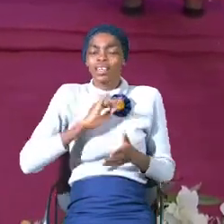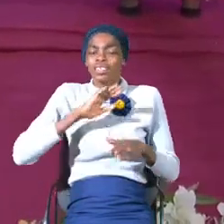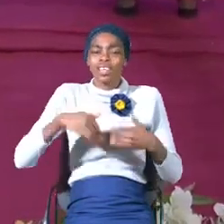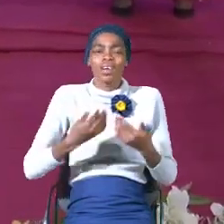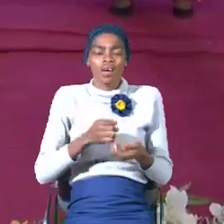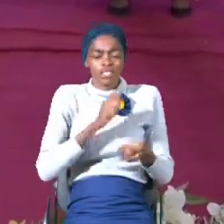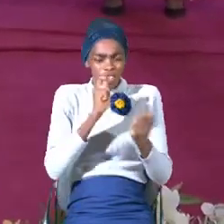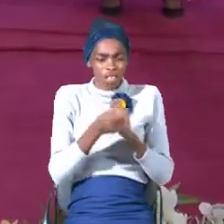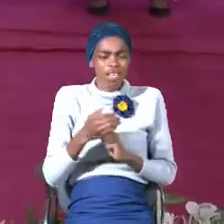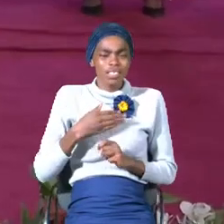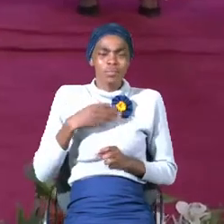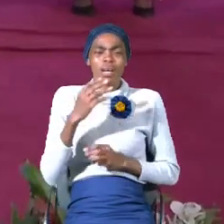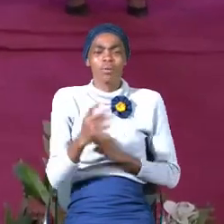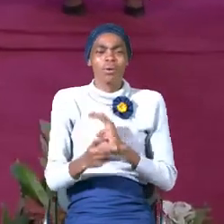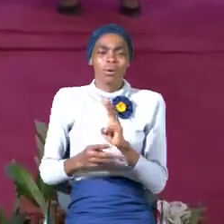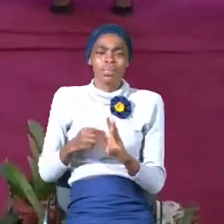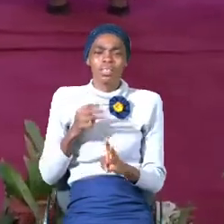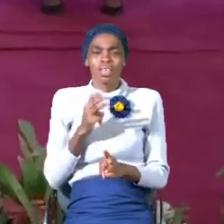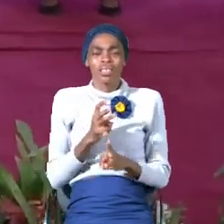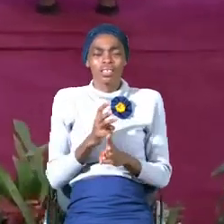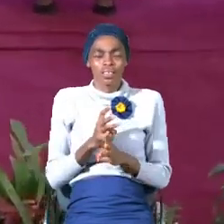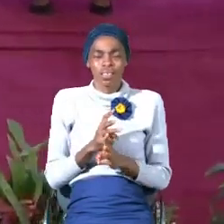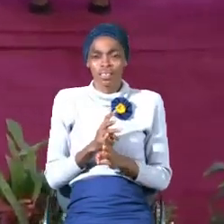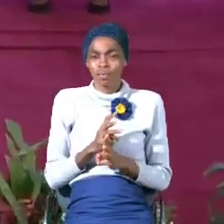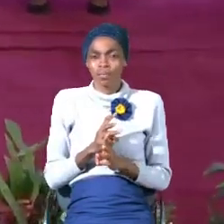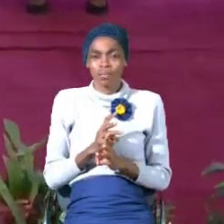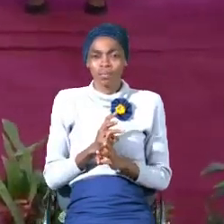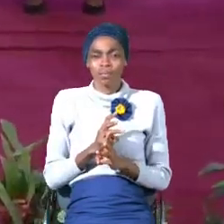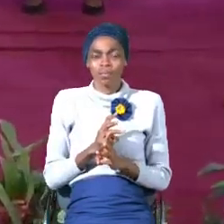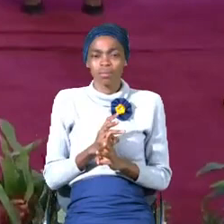that's how I change my world.